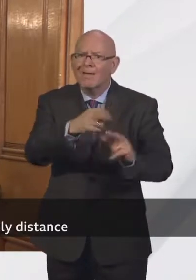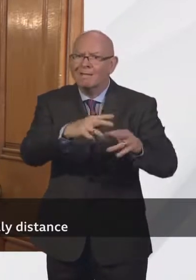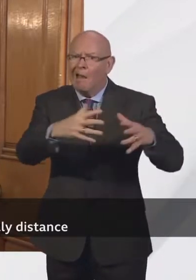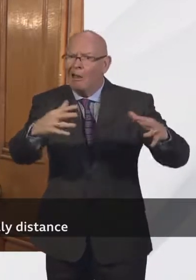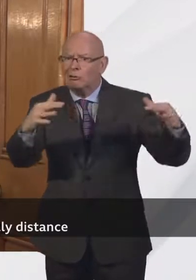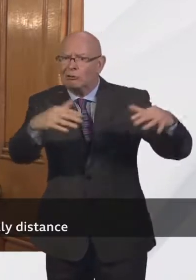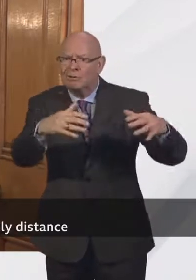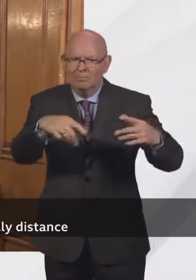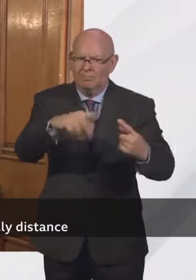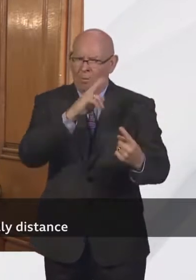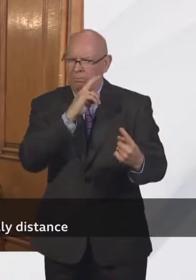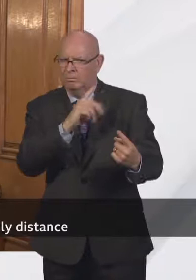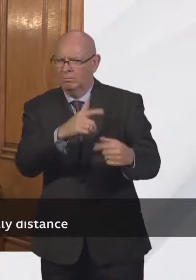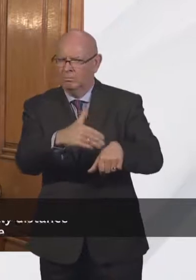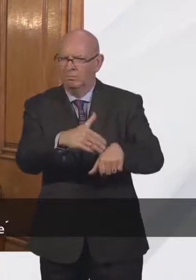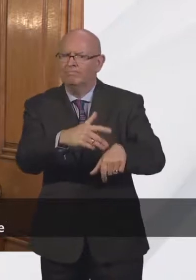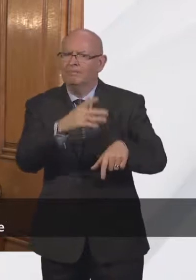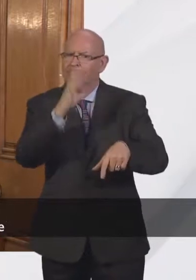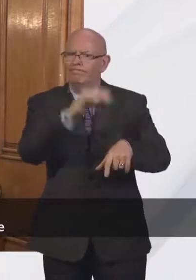subject to the criminal law.